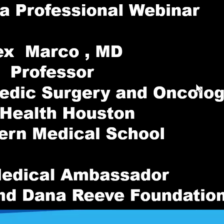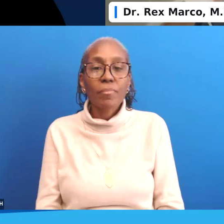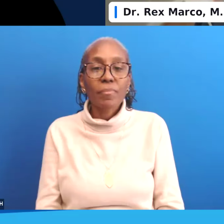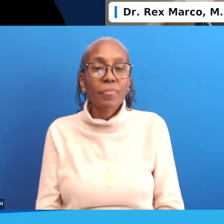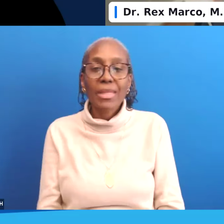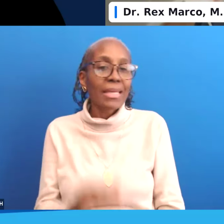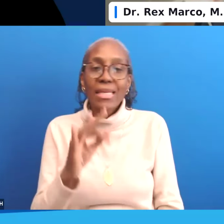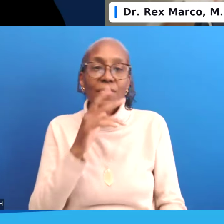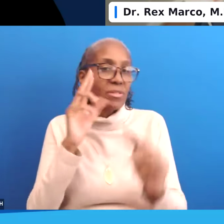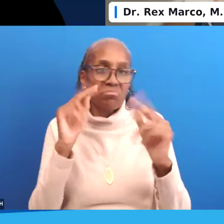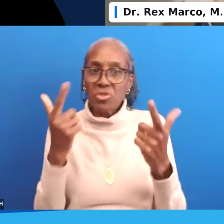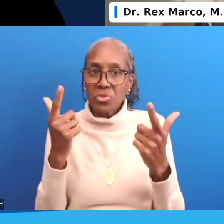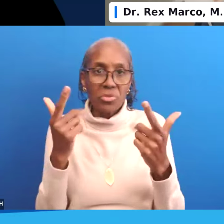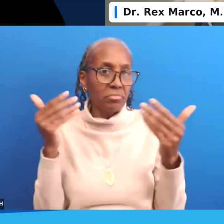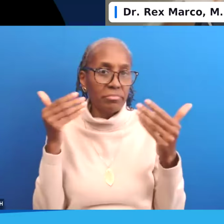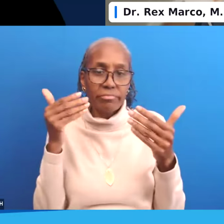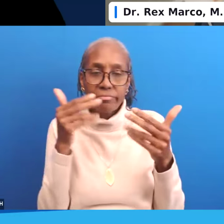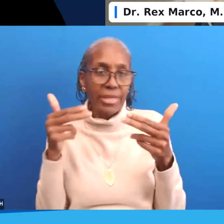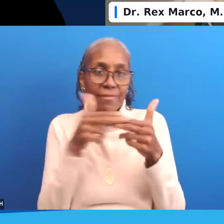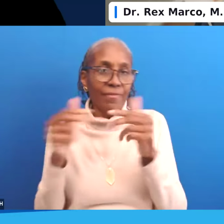maybe, if it's still not advancing,